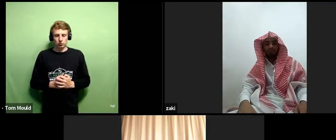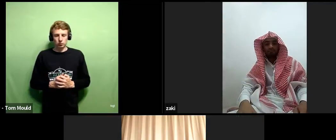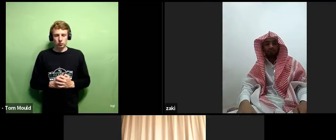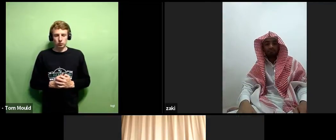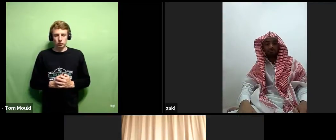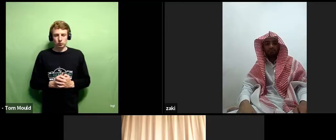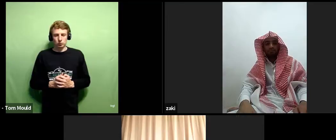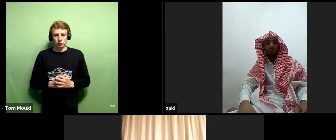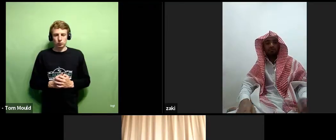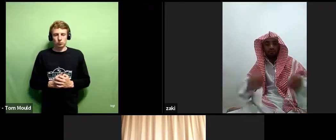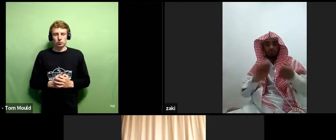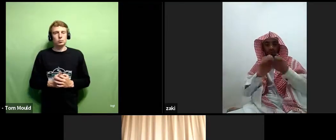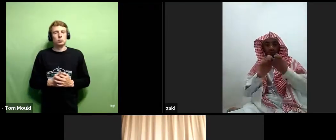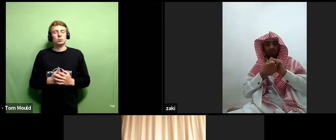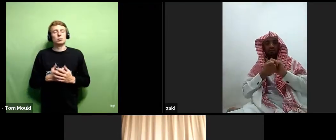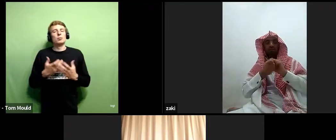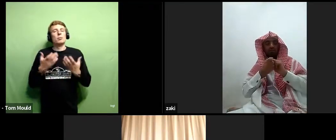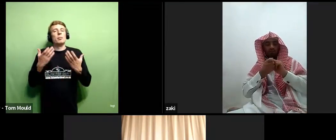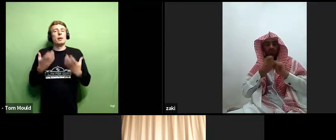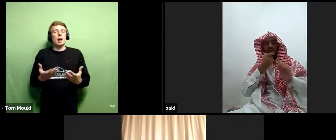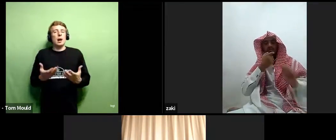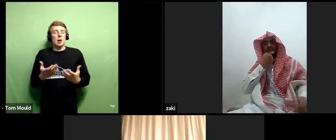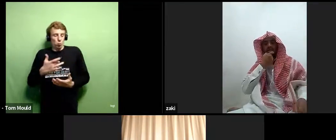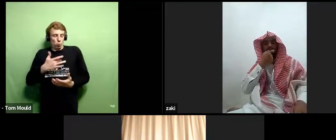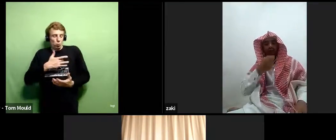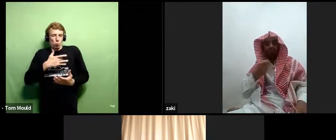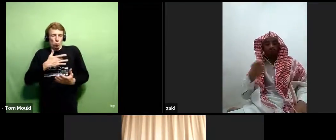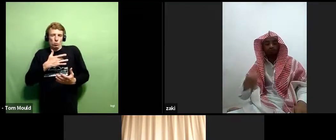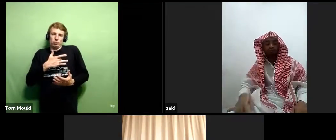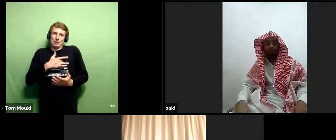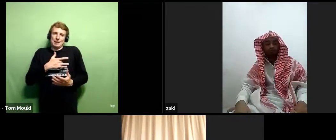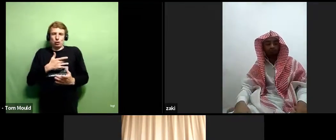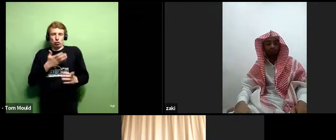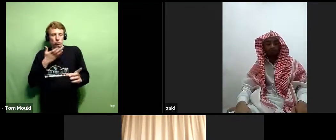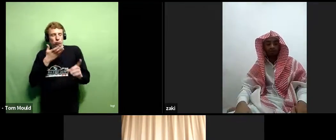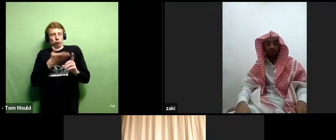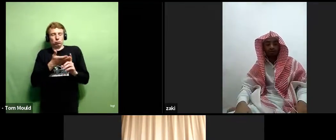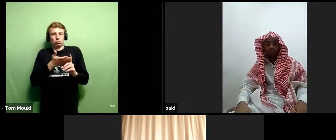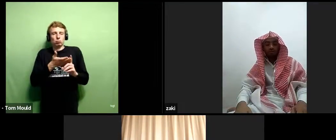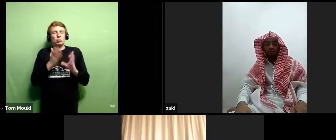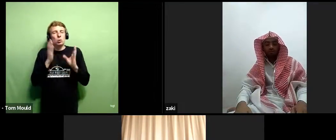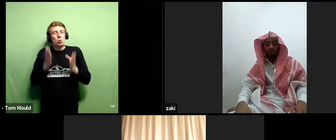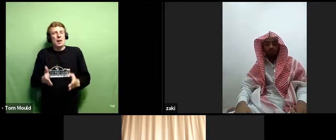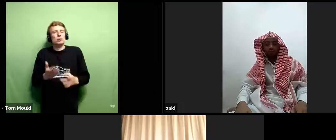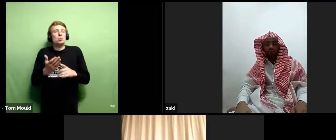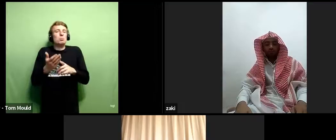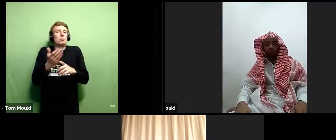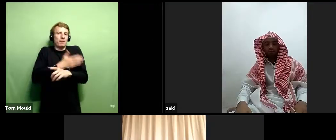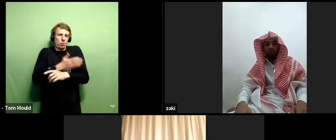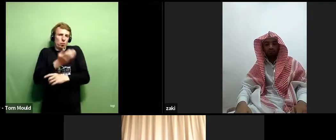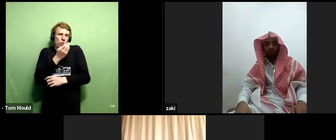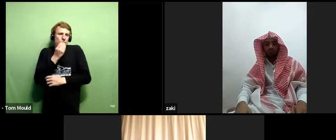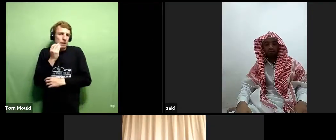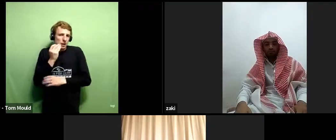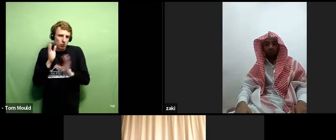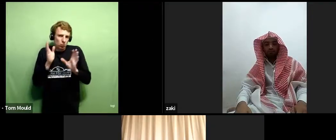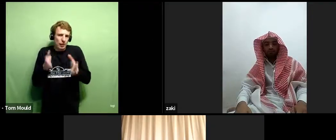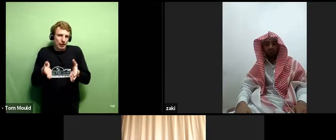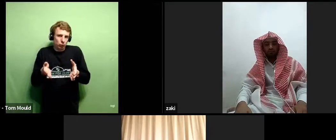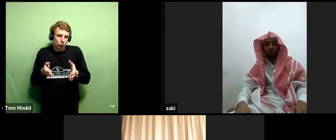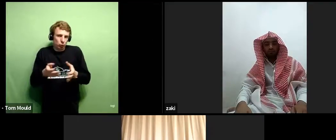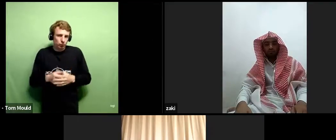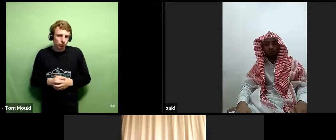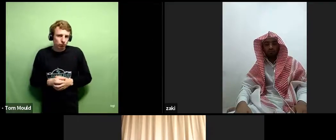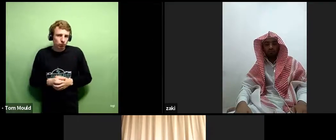So this is the niyyah, this is the intention that must precede the fasting. And this intention is